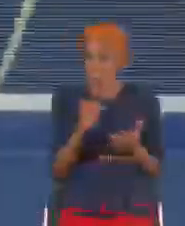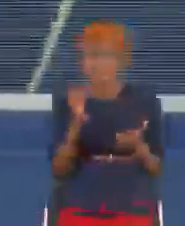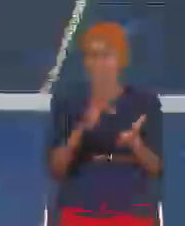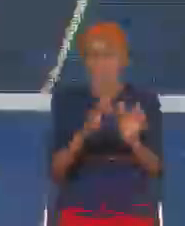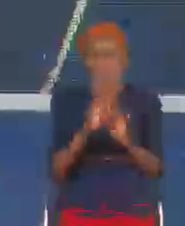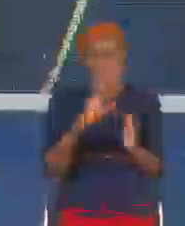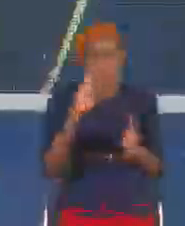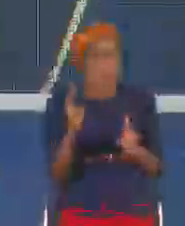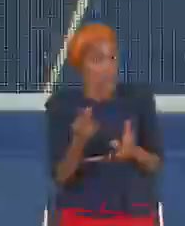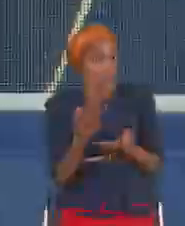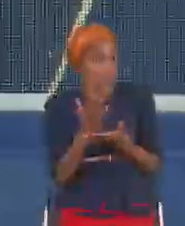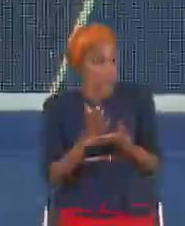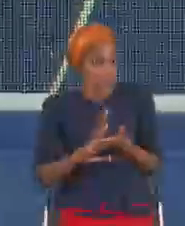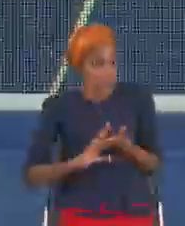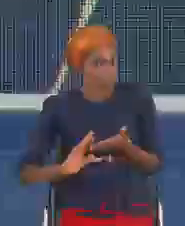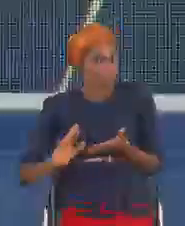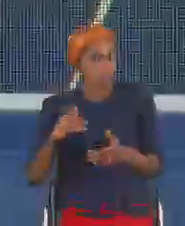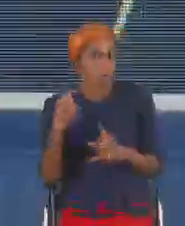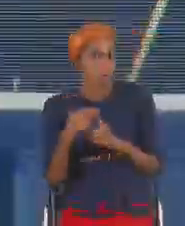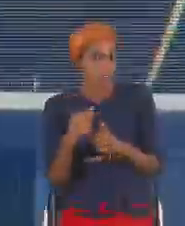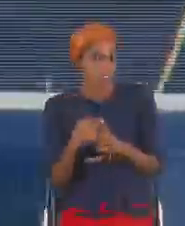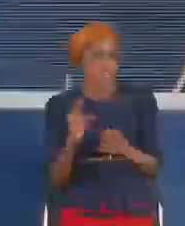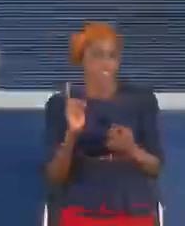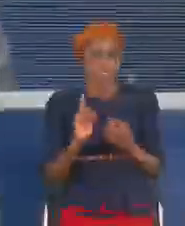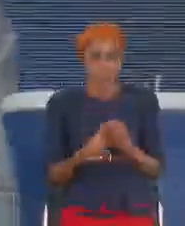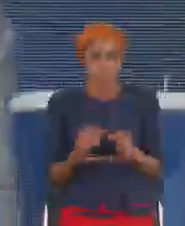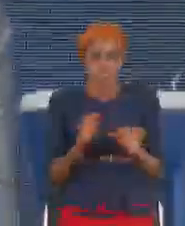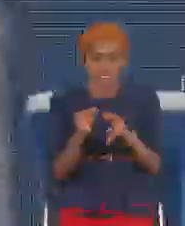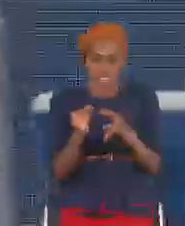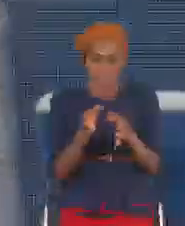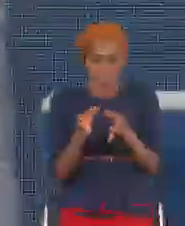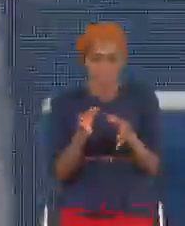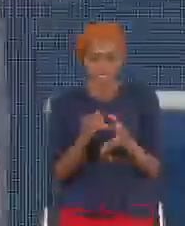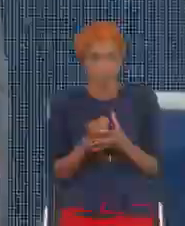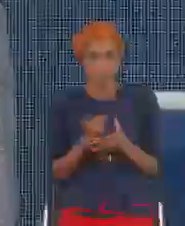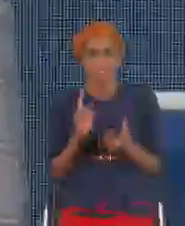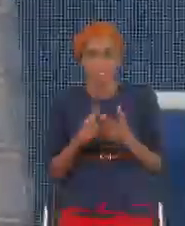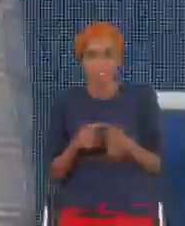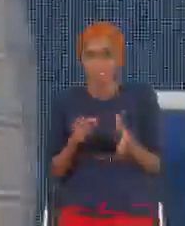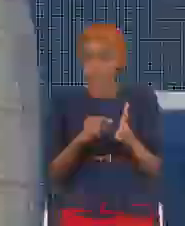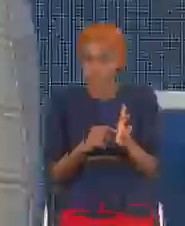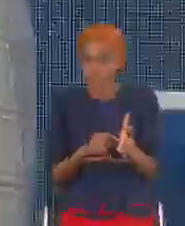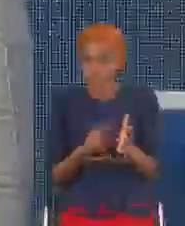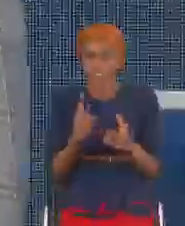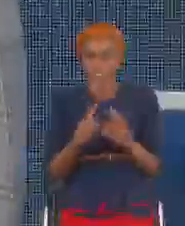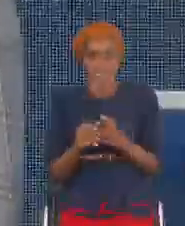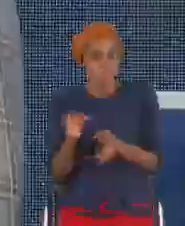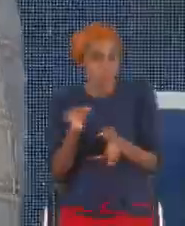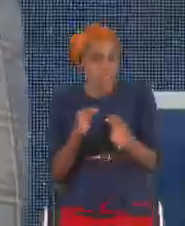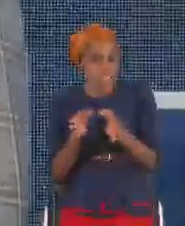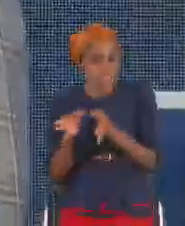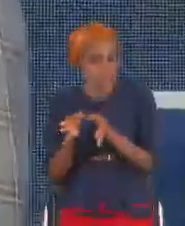uses some adjectives to qualify, to describe, to point